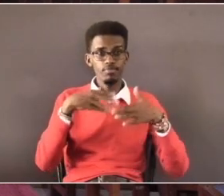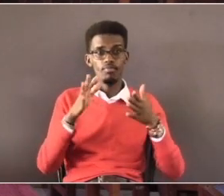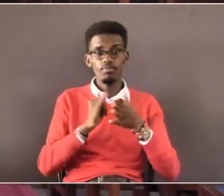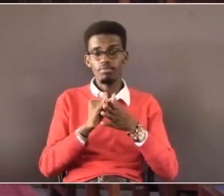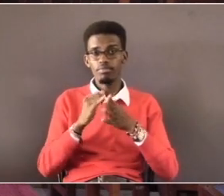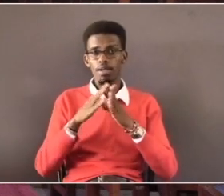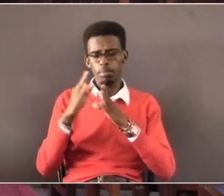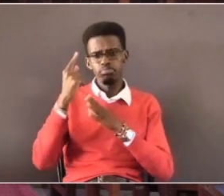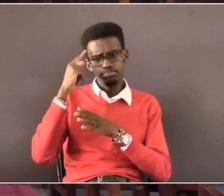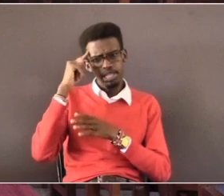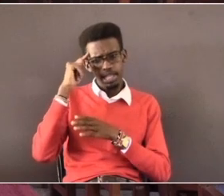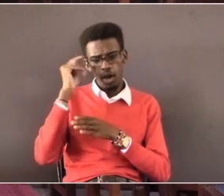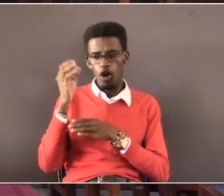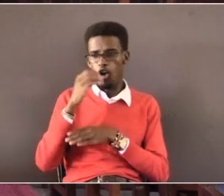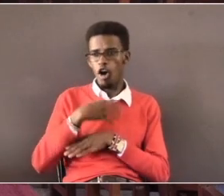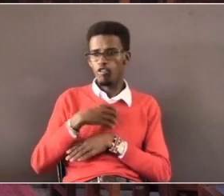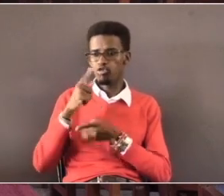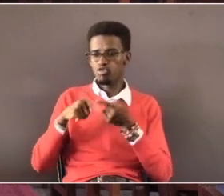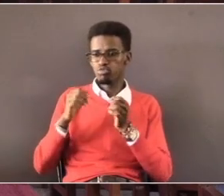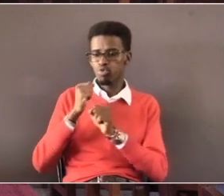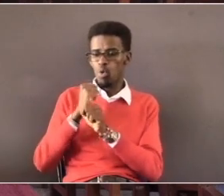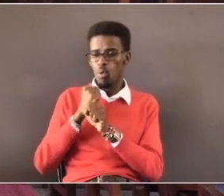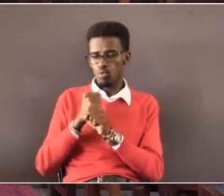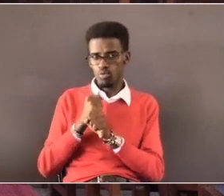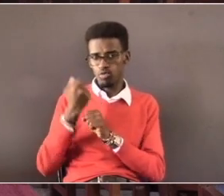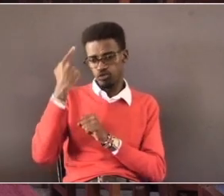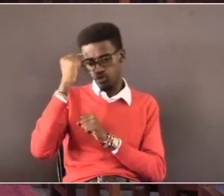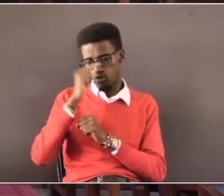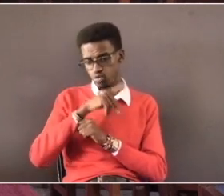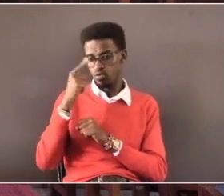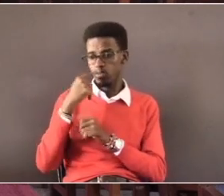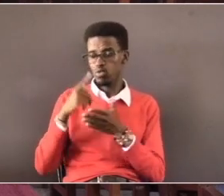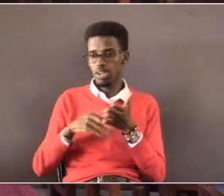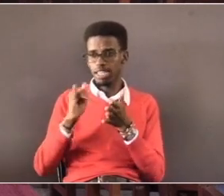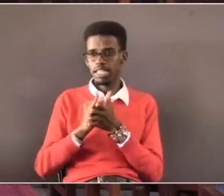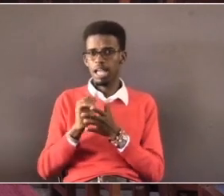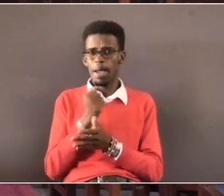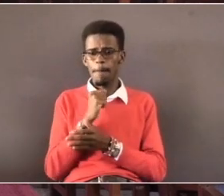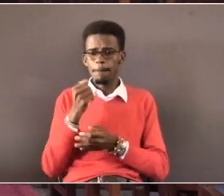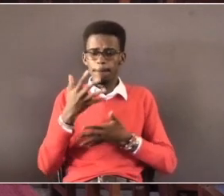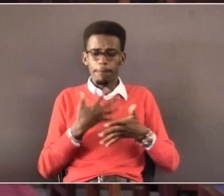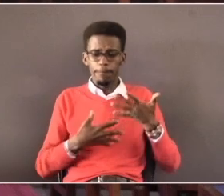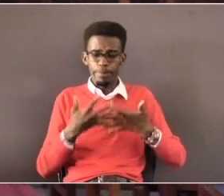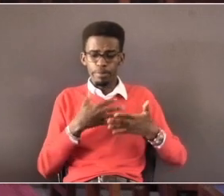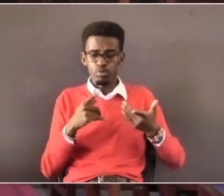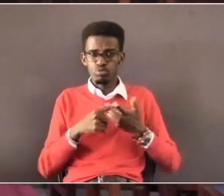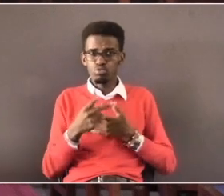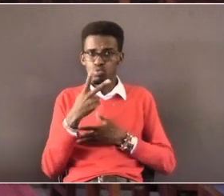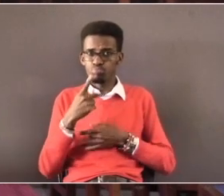grand idea of what they need to invest in, and for you, it's said that if you cannot explain it to a